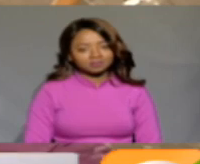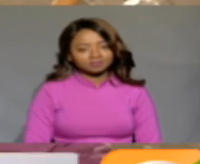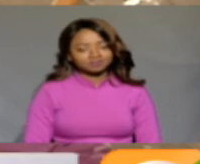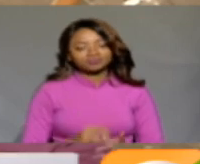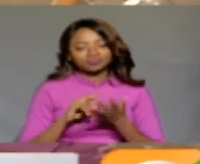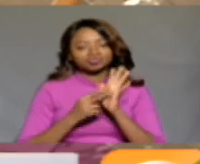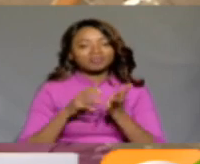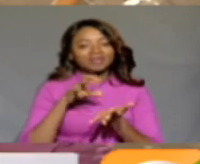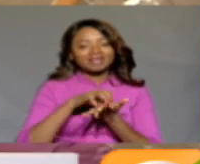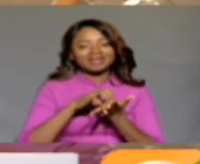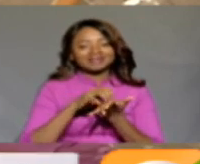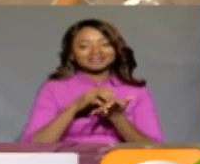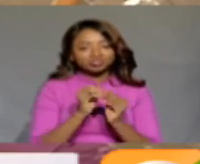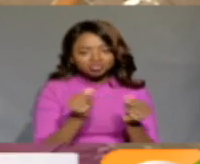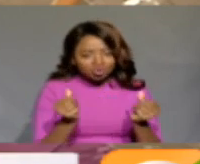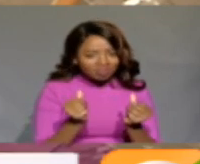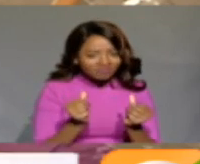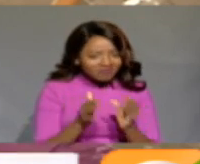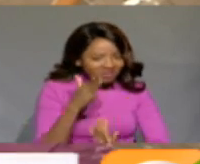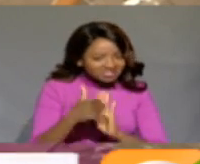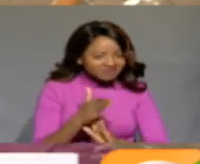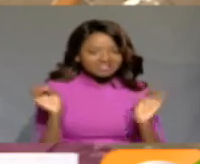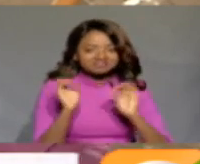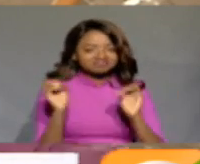keeps on lagging. And also the issue of